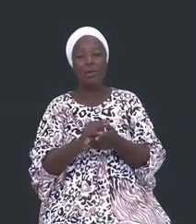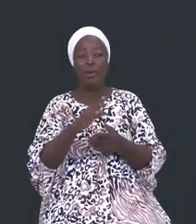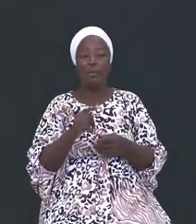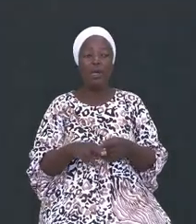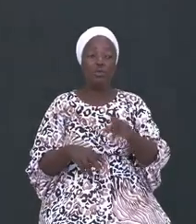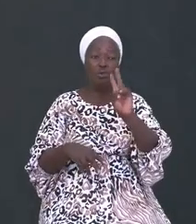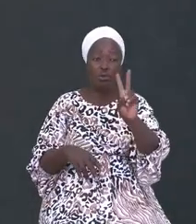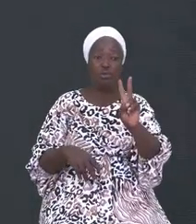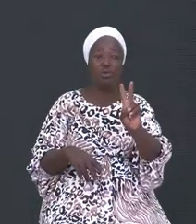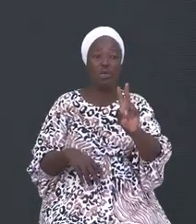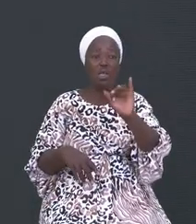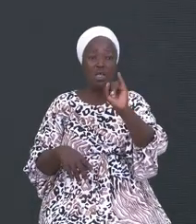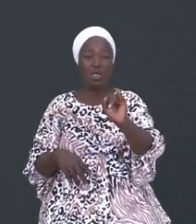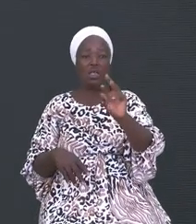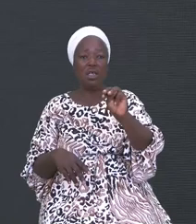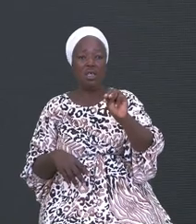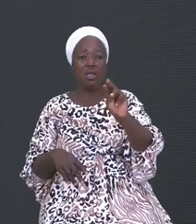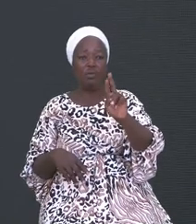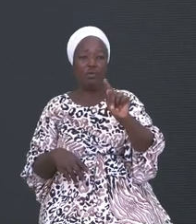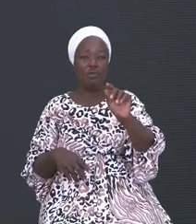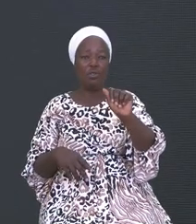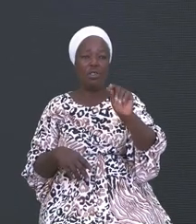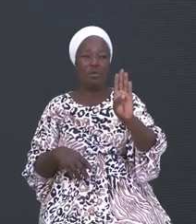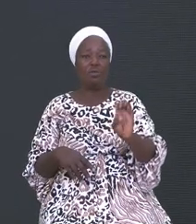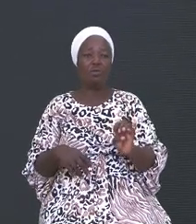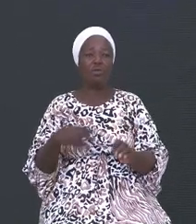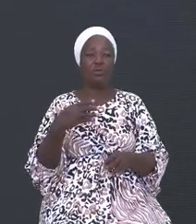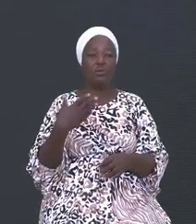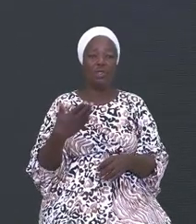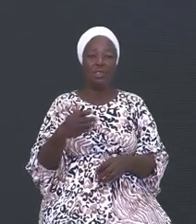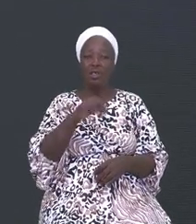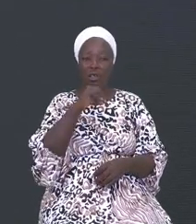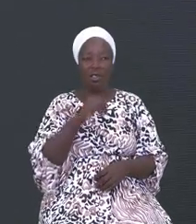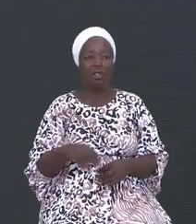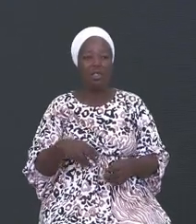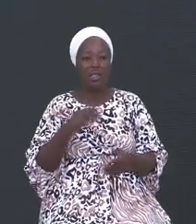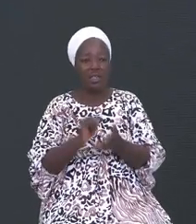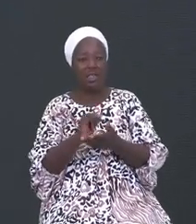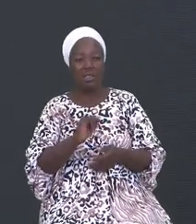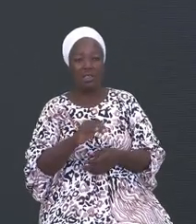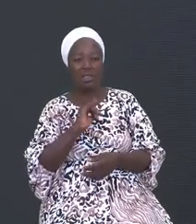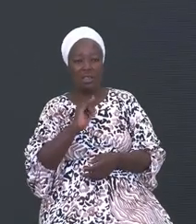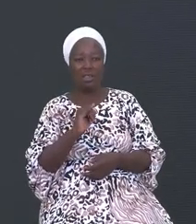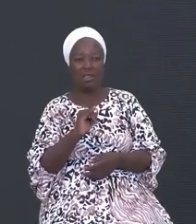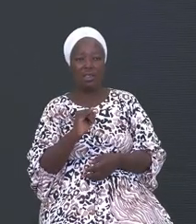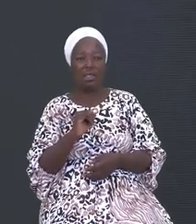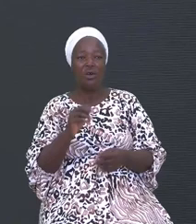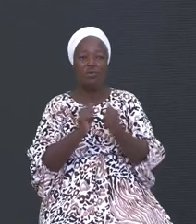immutable things in the which it was impossible for God to lie, we might have a